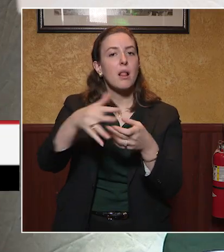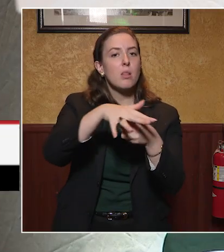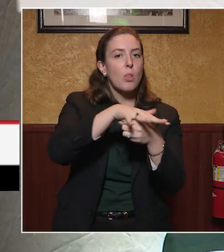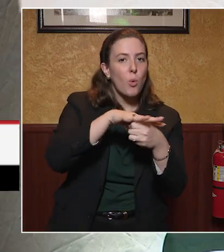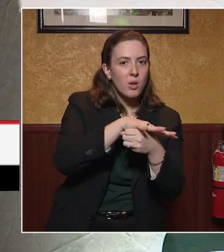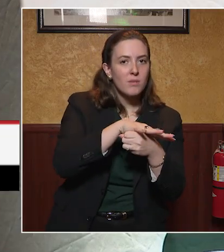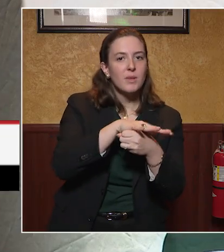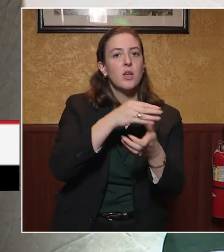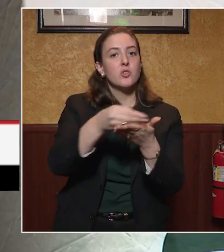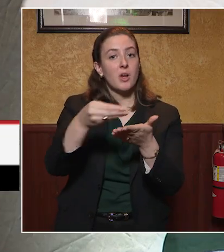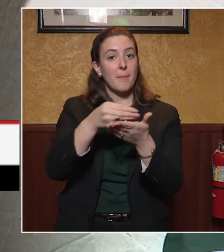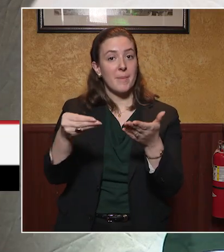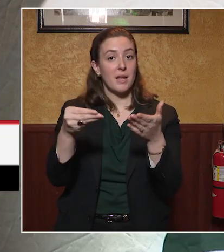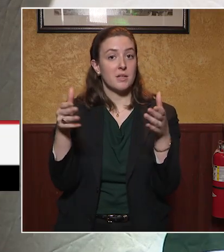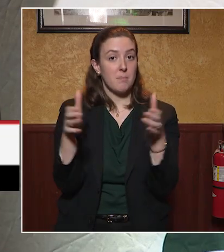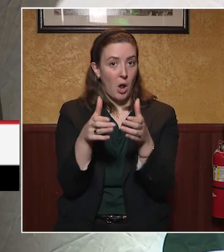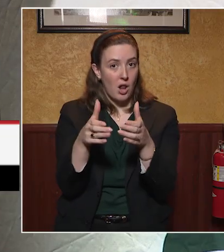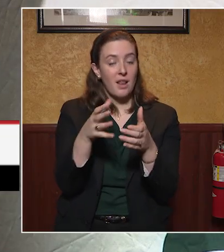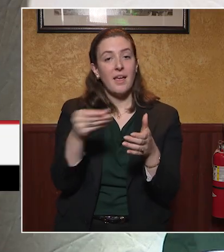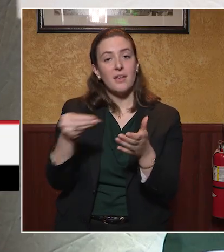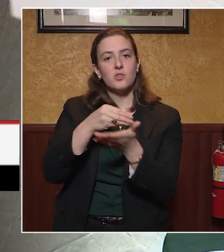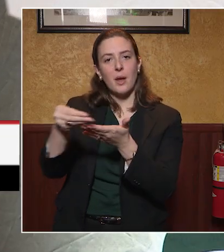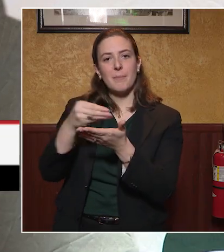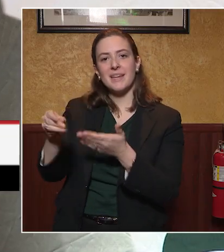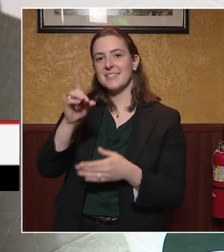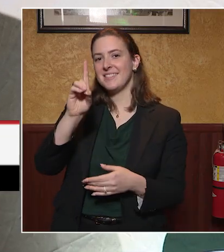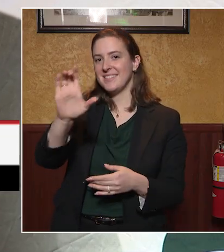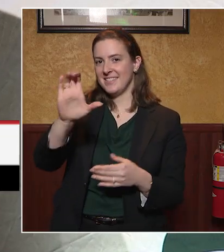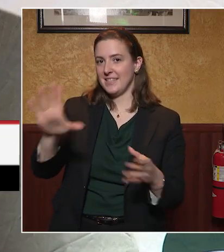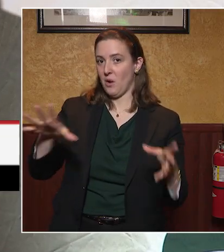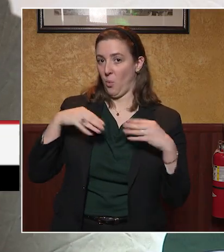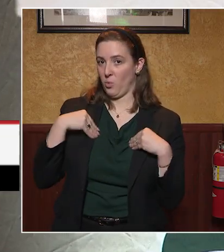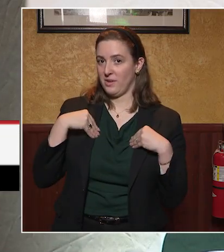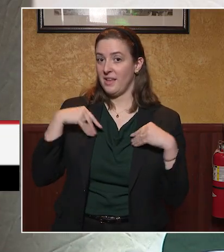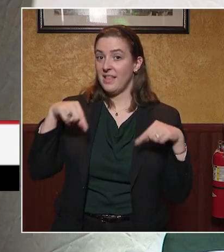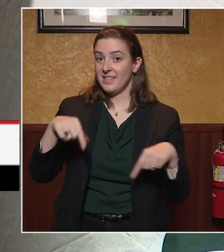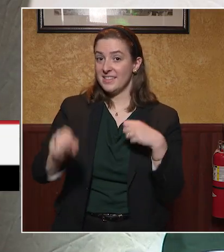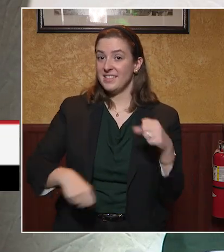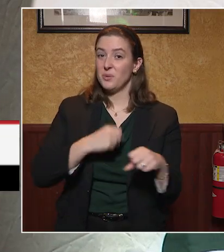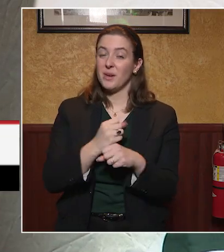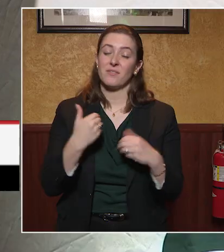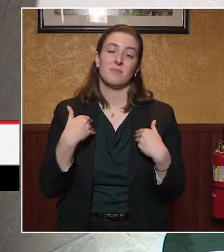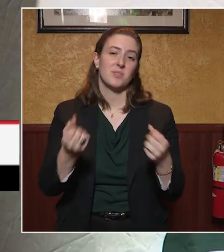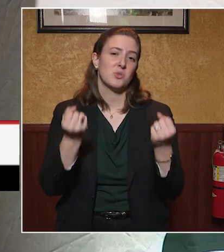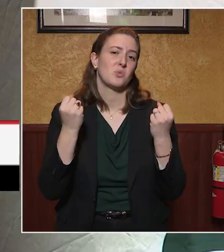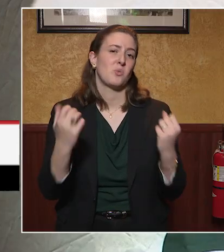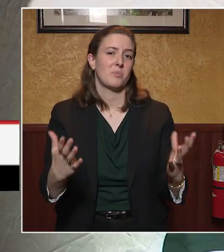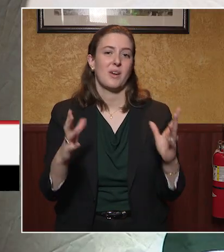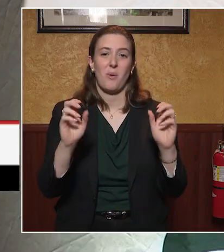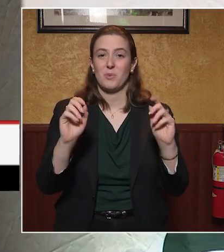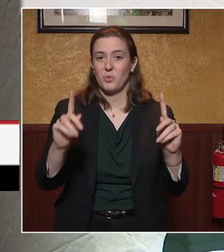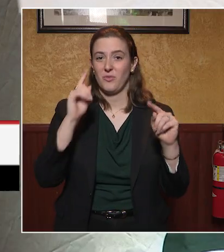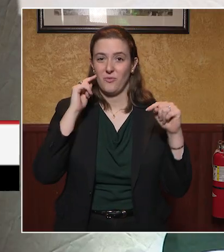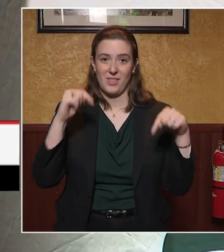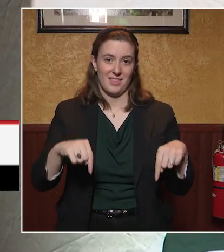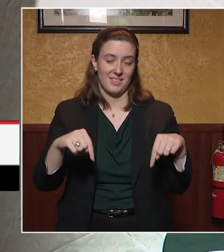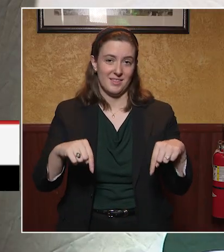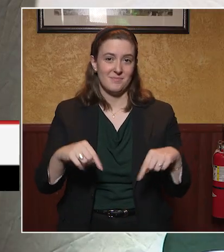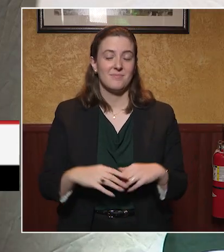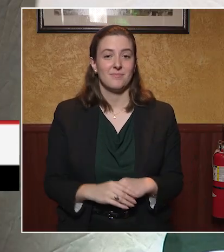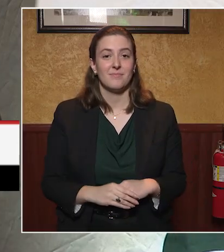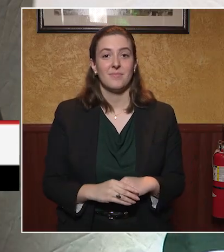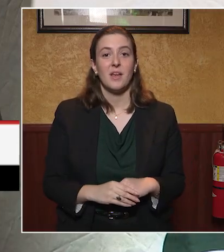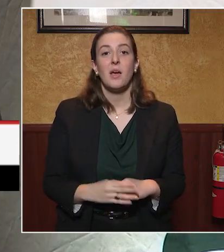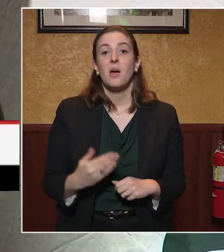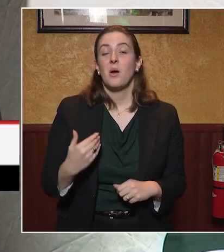shop DC owned. And I'm proud to say that this year there are more opportunities than ever to make that happen. We are incredibly proud to